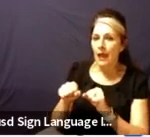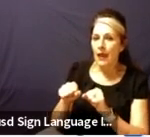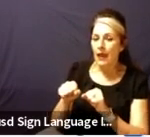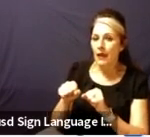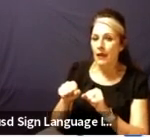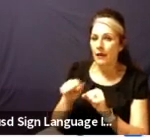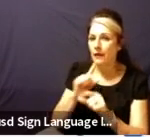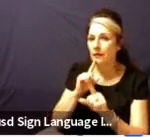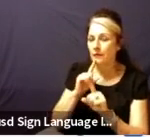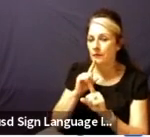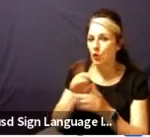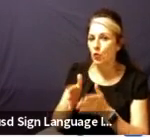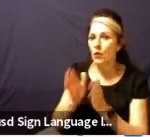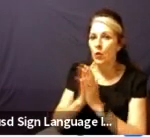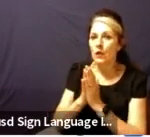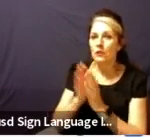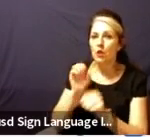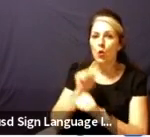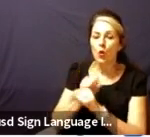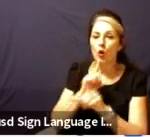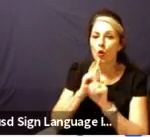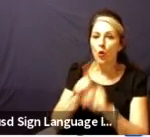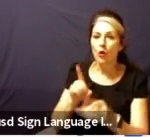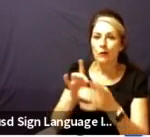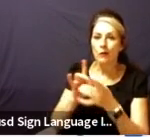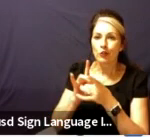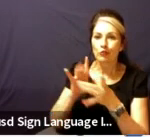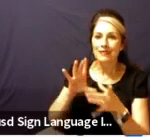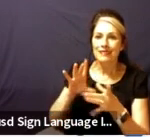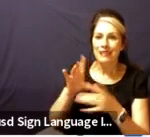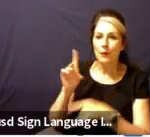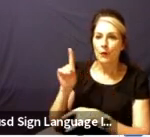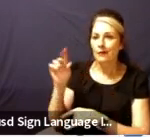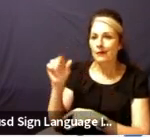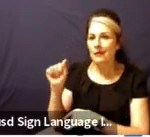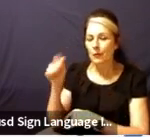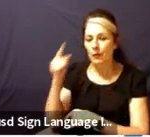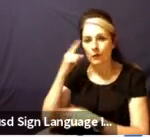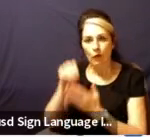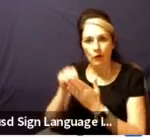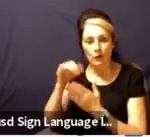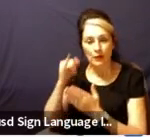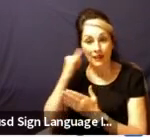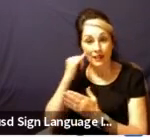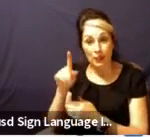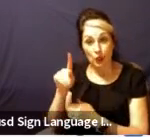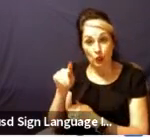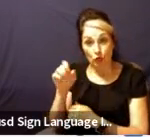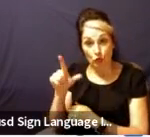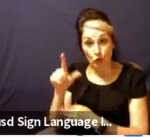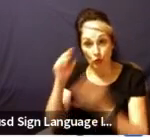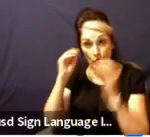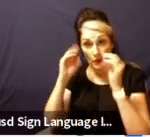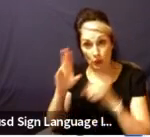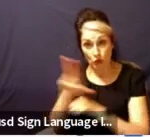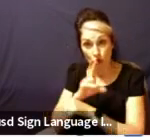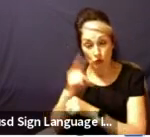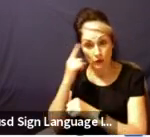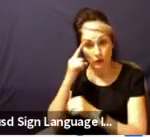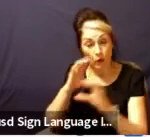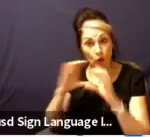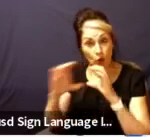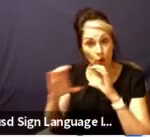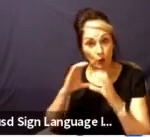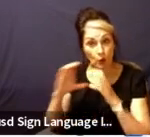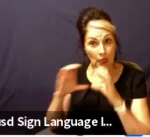order to disable that for your student. But if it's a tool that the teacher is using to communicate with